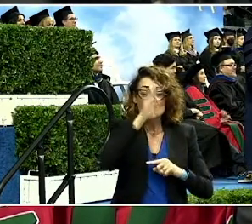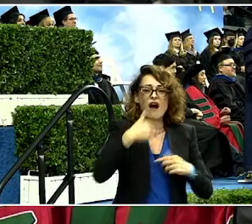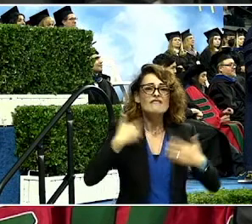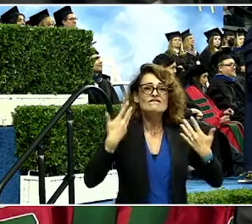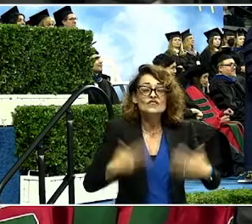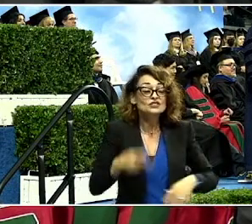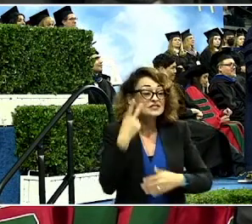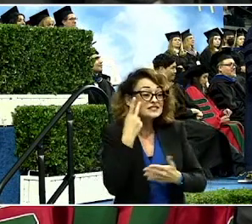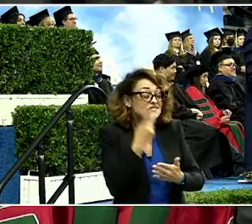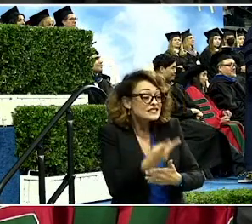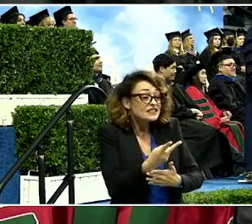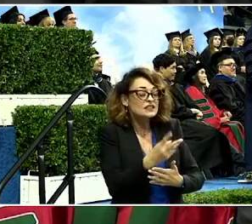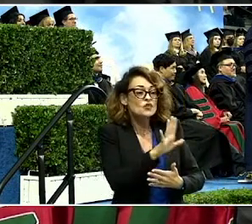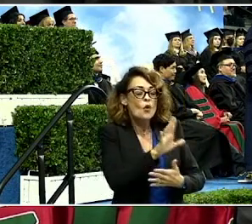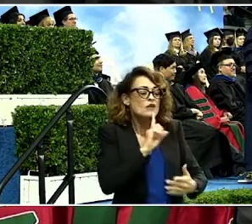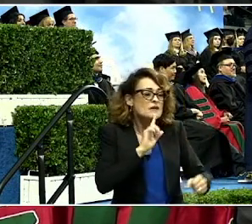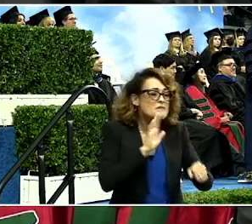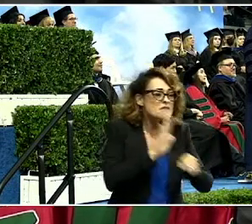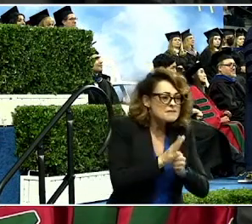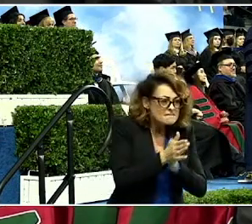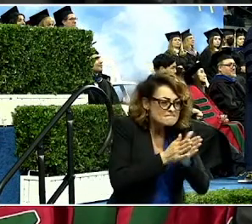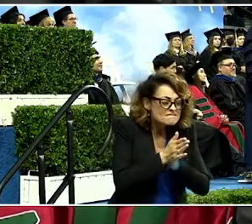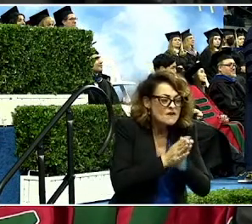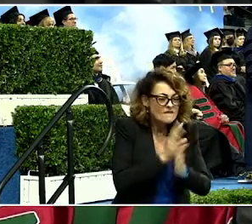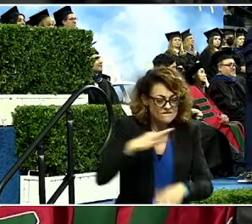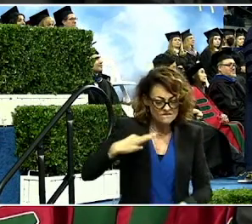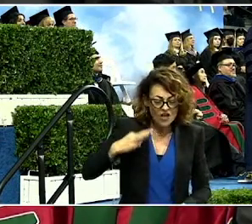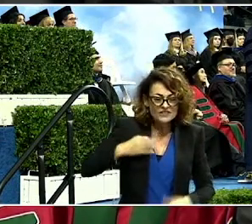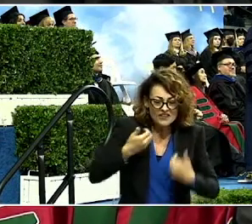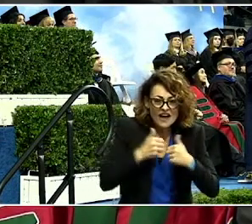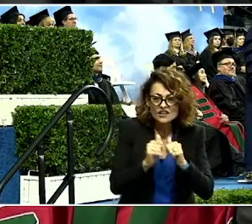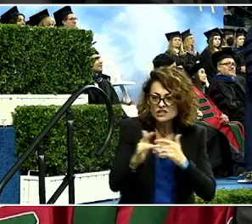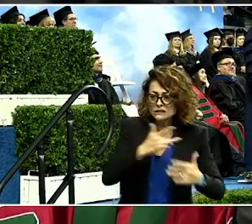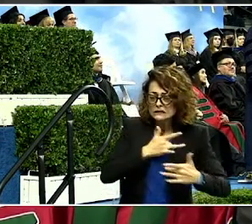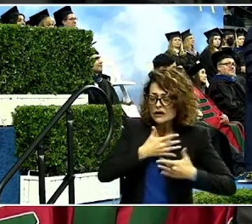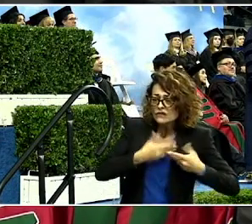commitment of students. I've seen your volunteer efforts, your concern for one another,